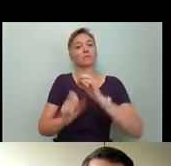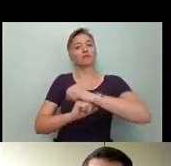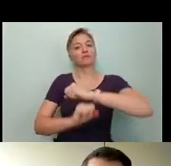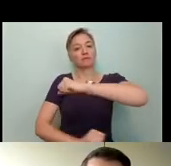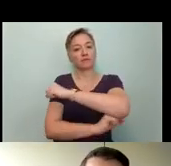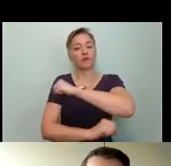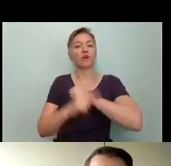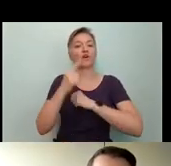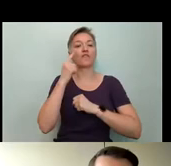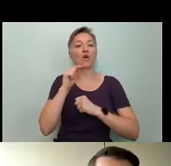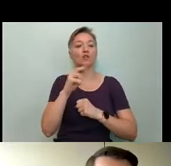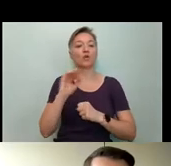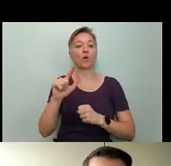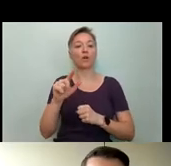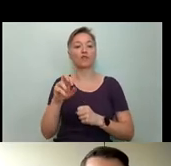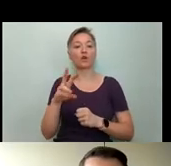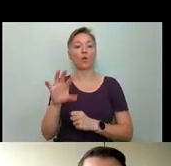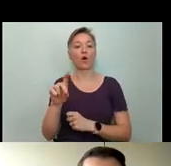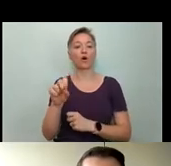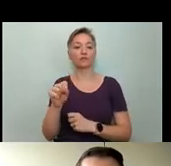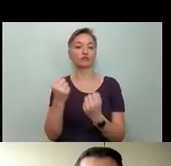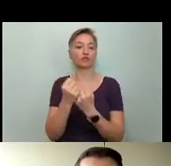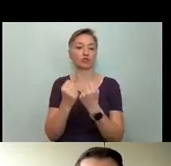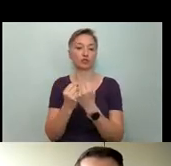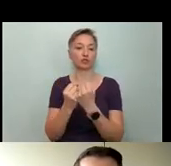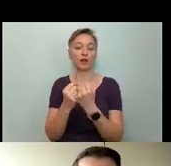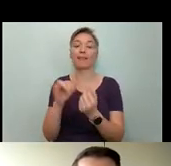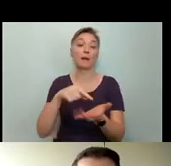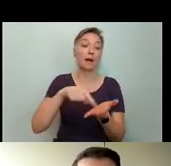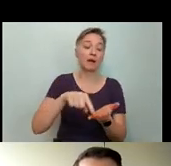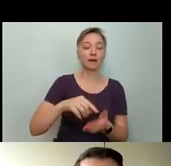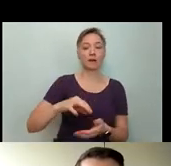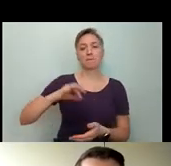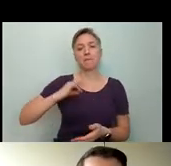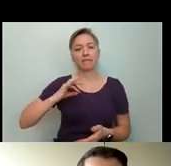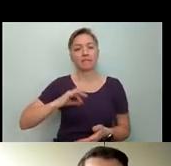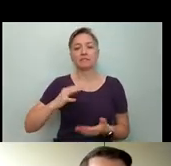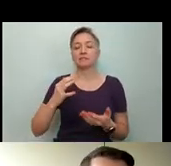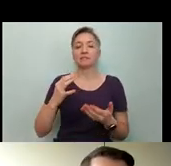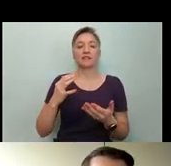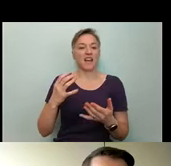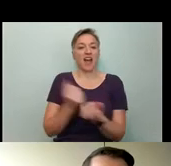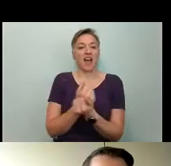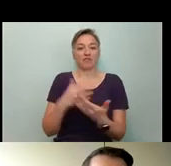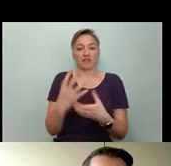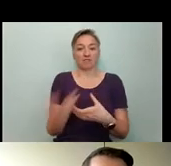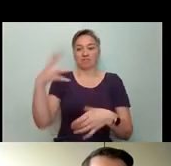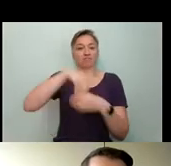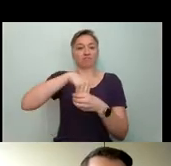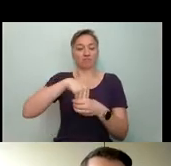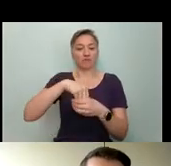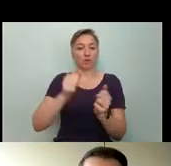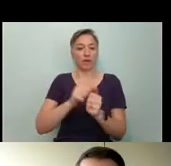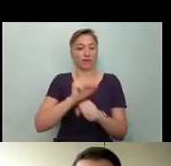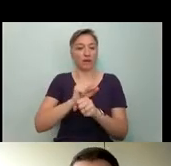total reward structures. So that's everything from pay and benefits and all the stuff that gets you know, lumped into those two things.